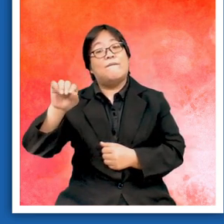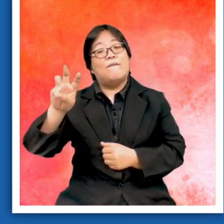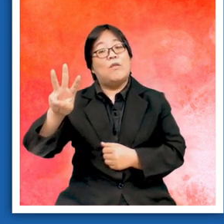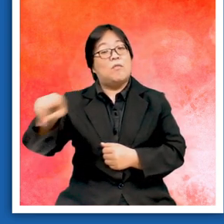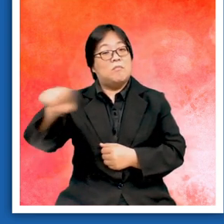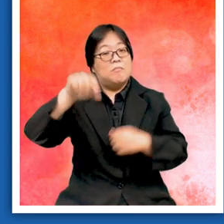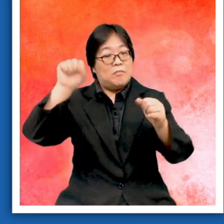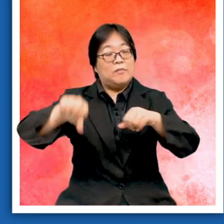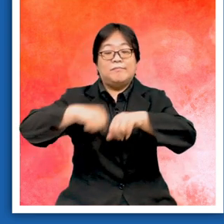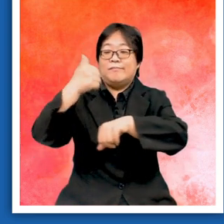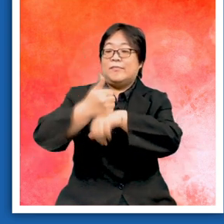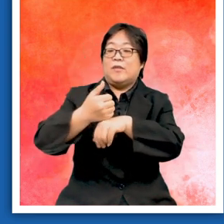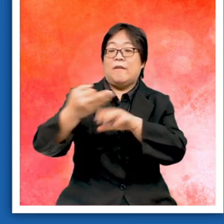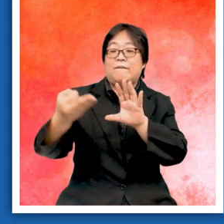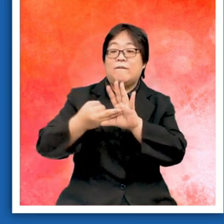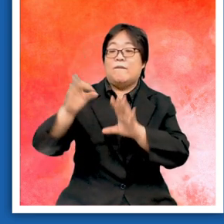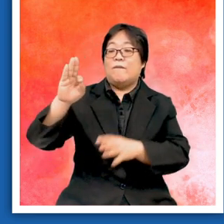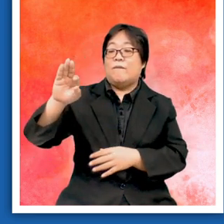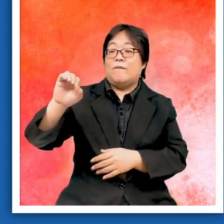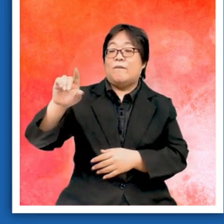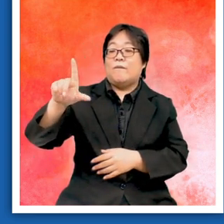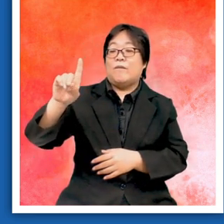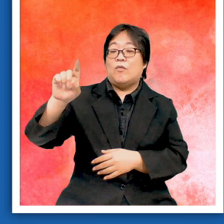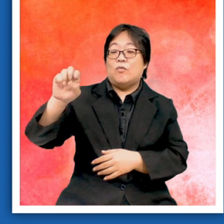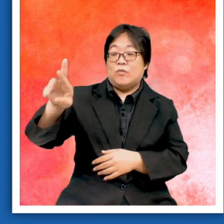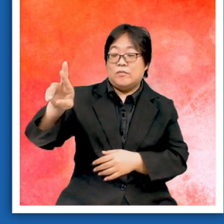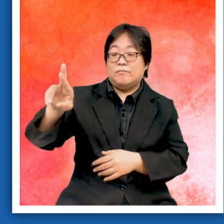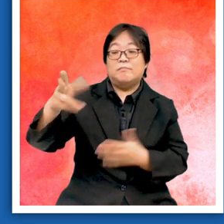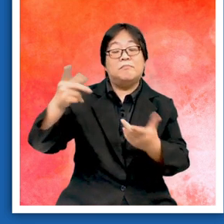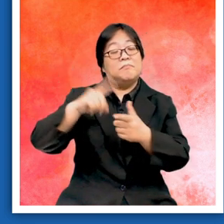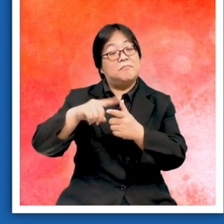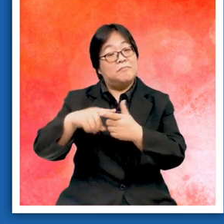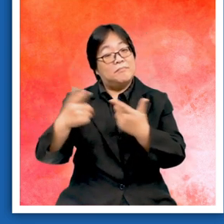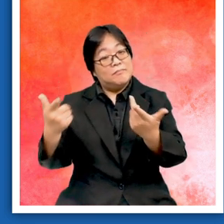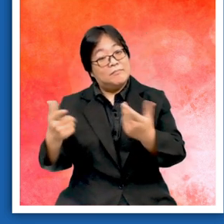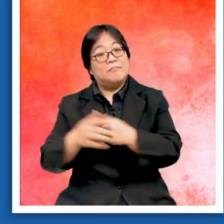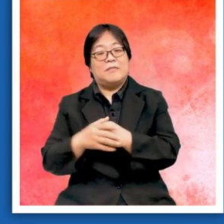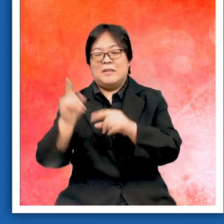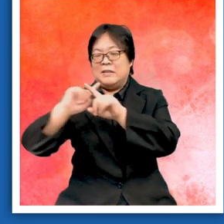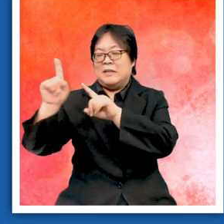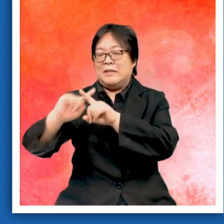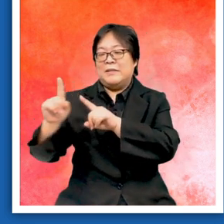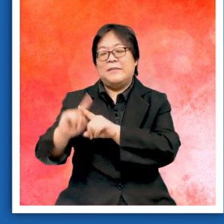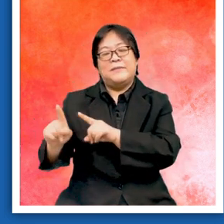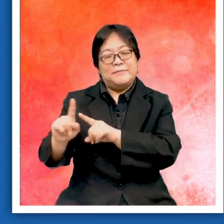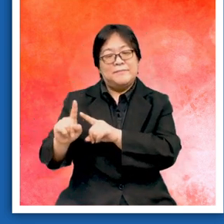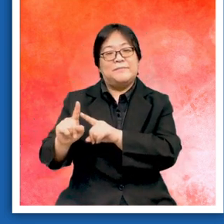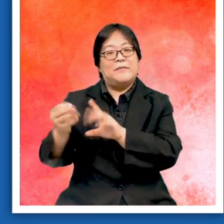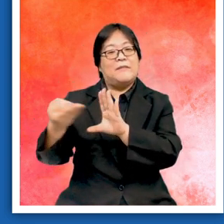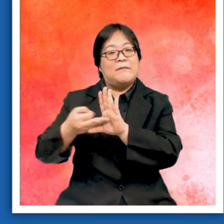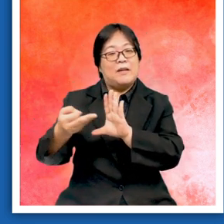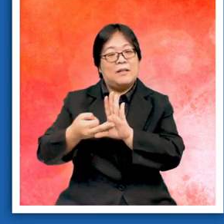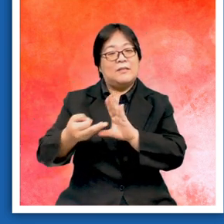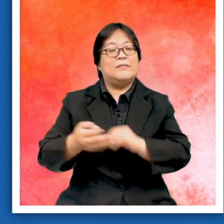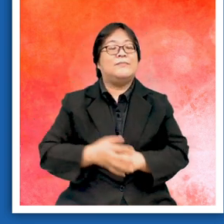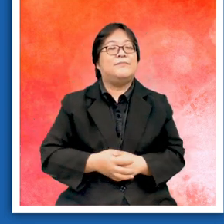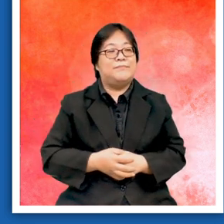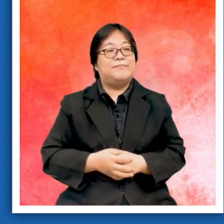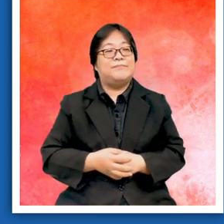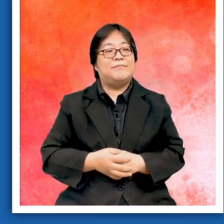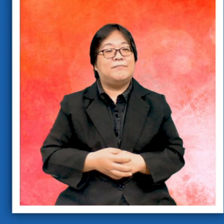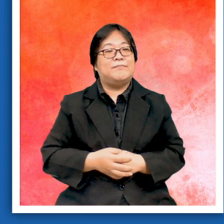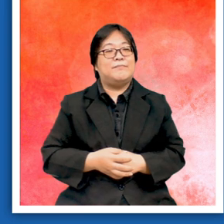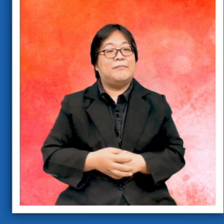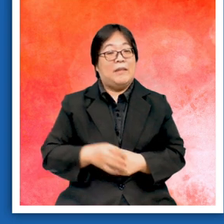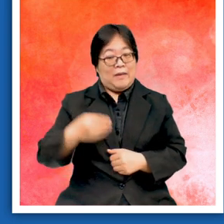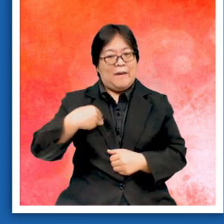can create a folder or any of the different files that's